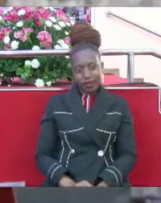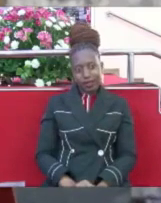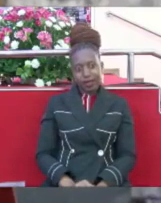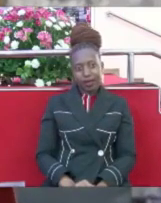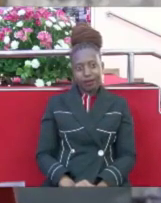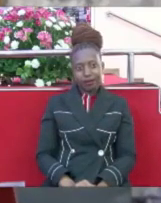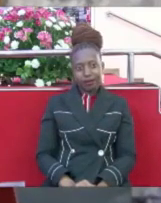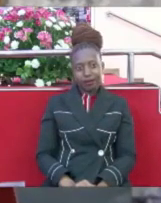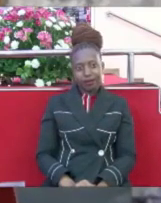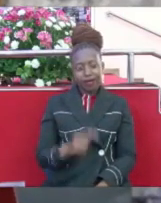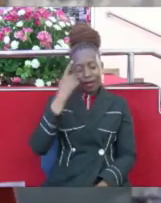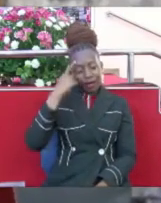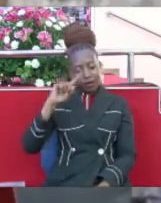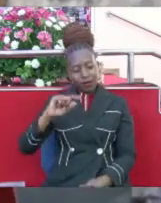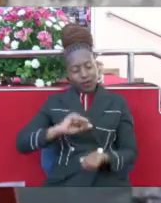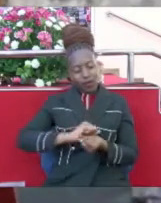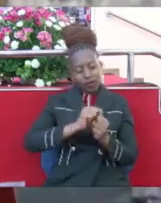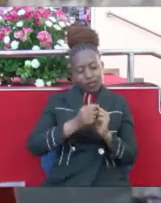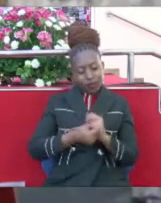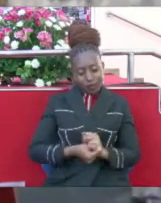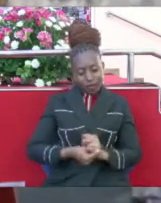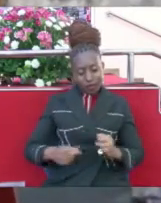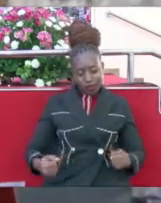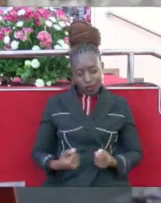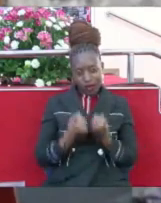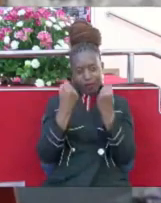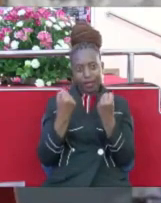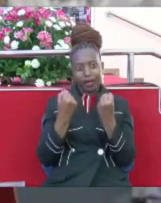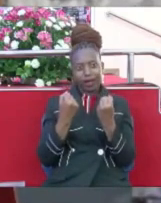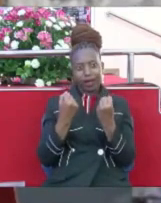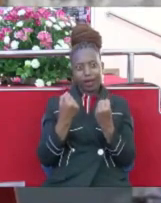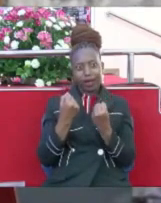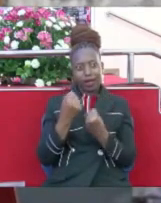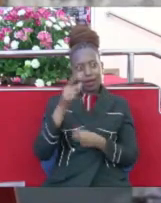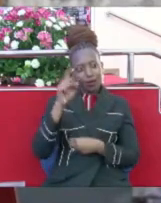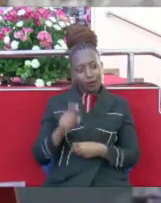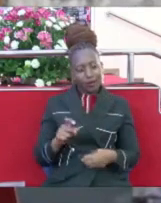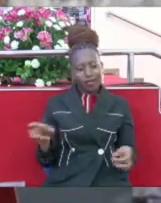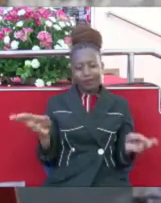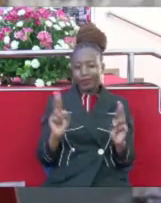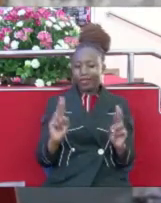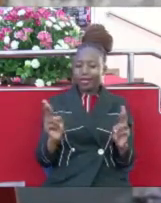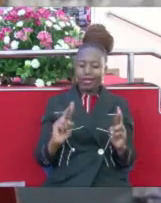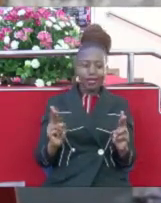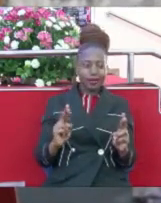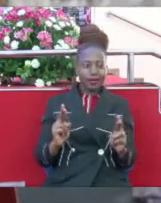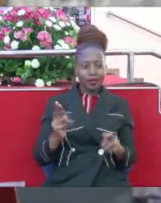For transformation to take place, we must be willing to go to Him just